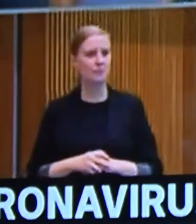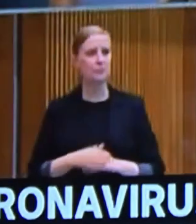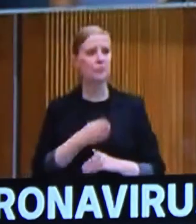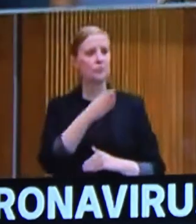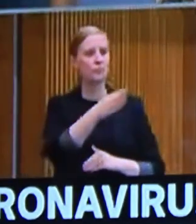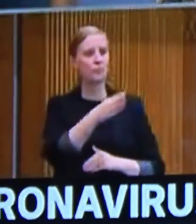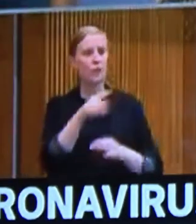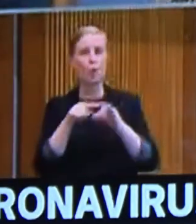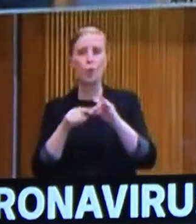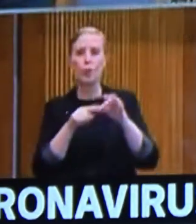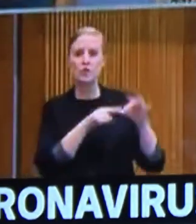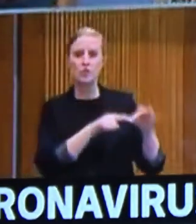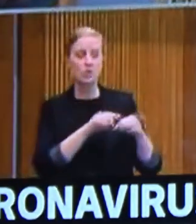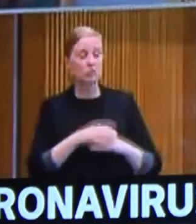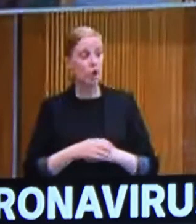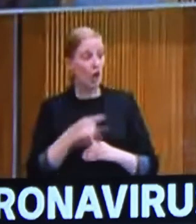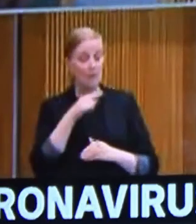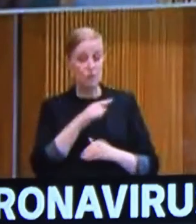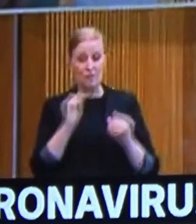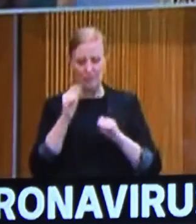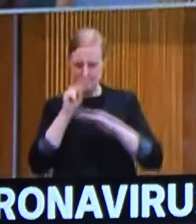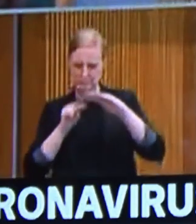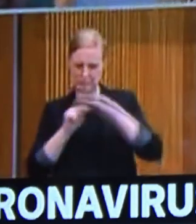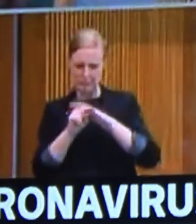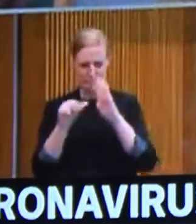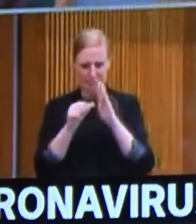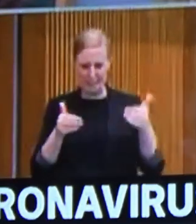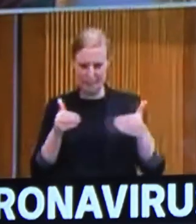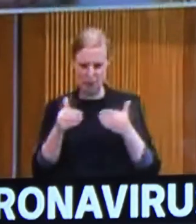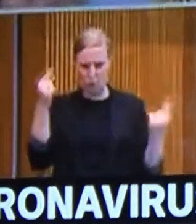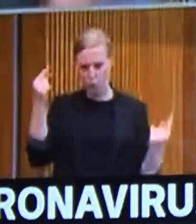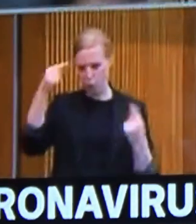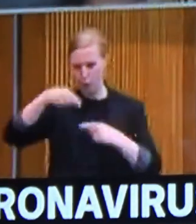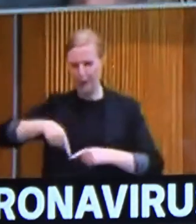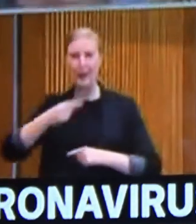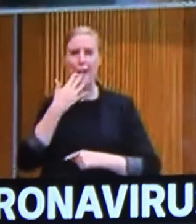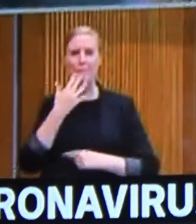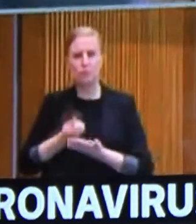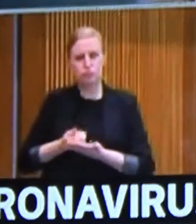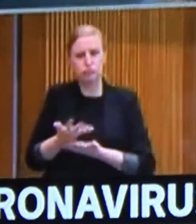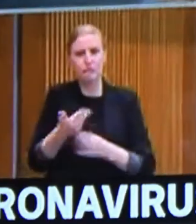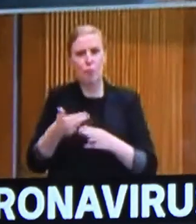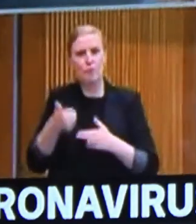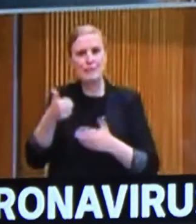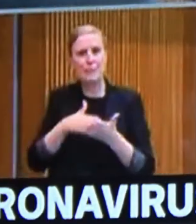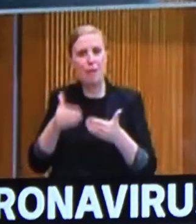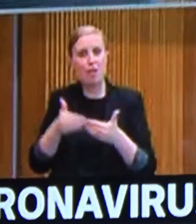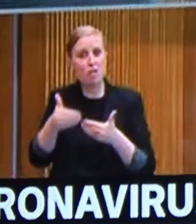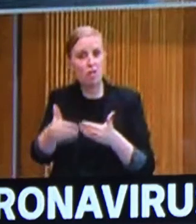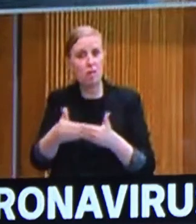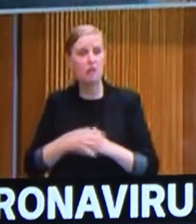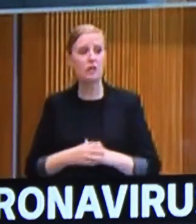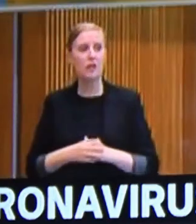cost the Commonwealth over the next 6 months? And is this an effective nationalising of the private health hospital system during this health